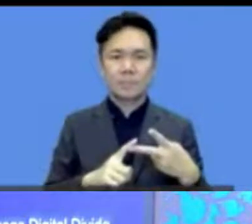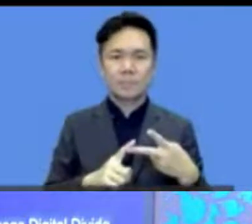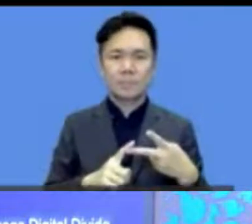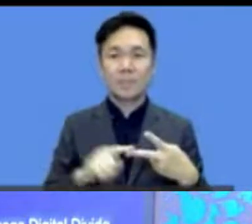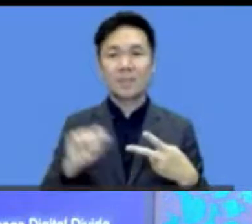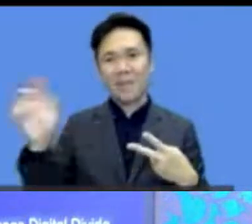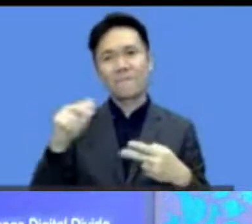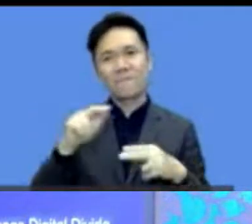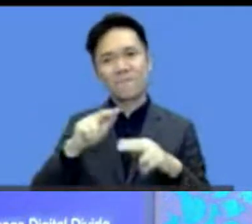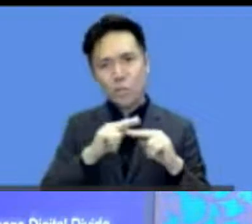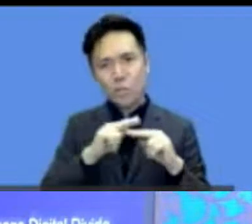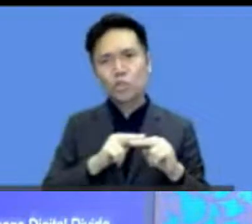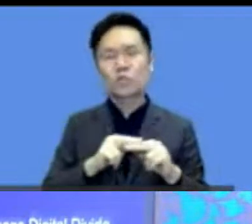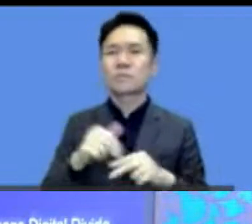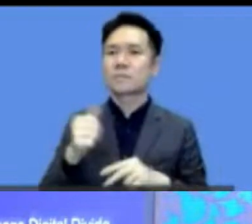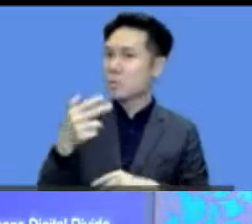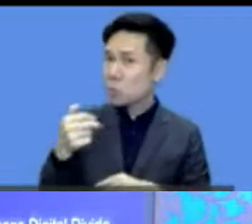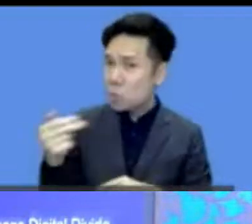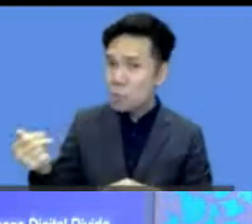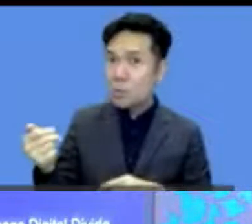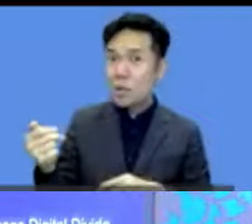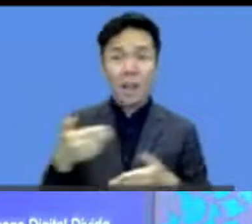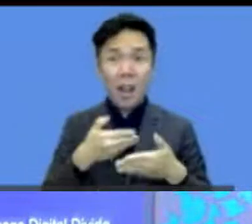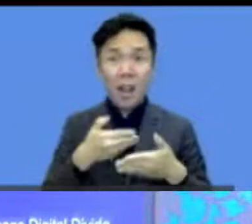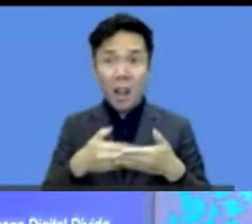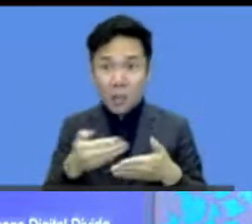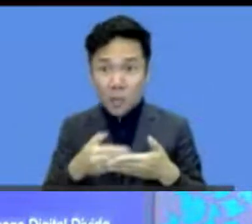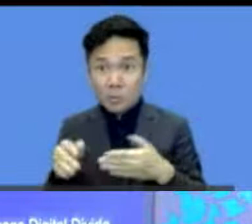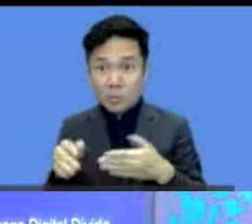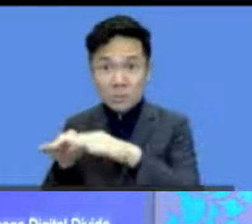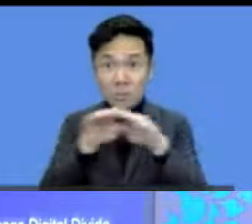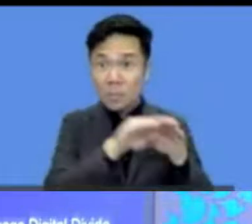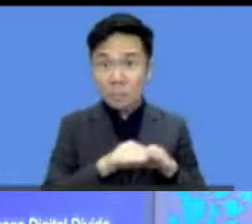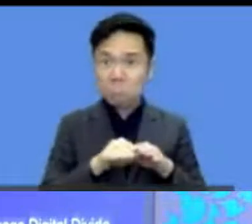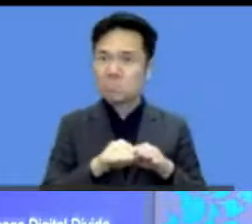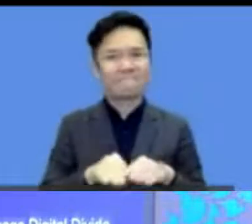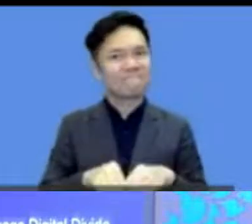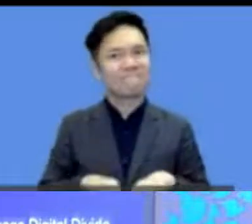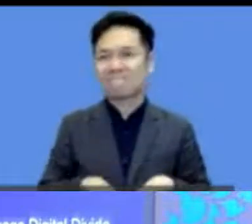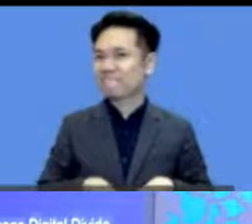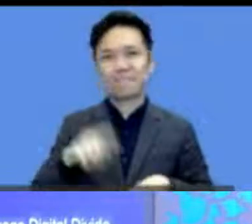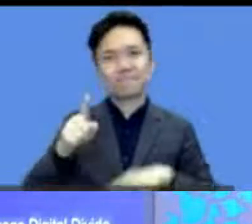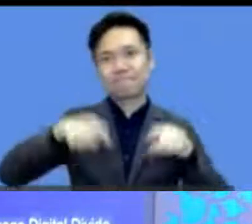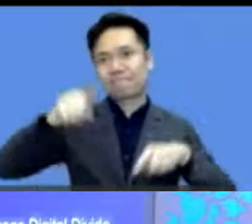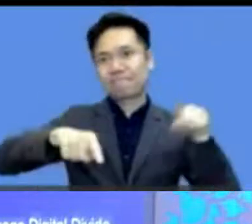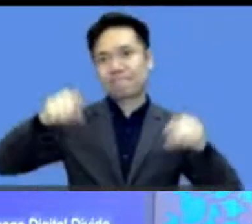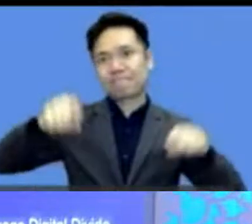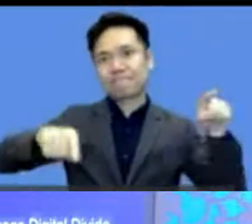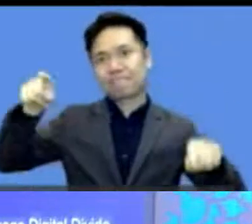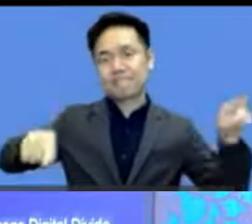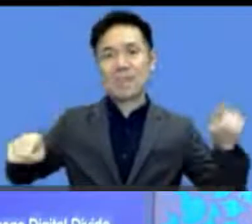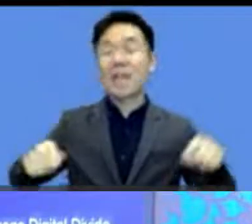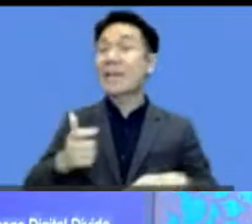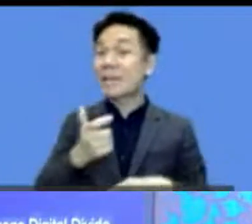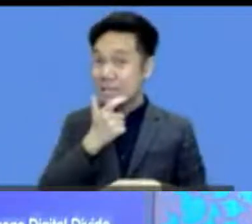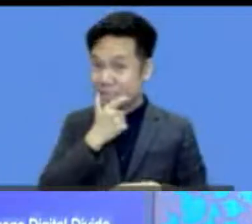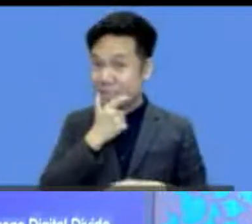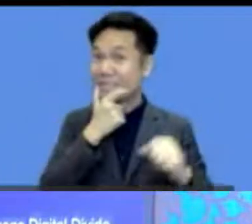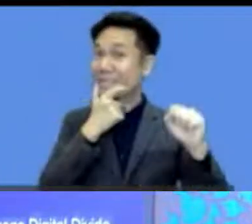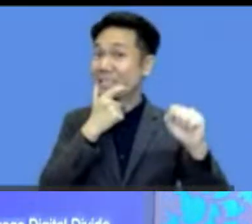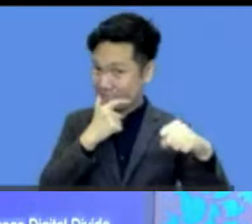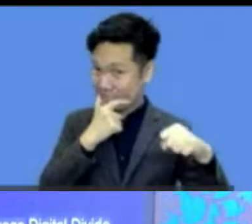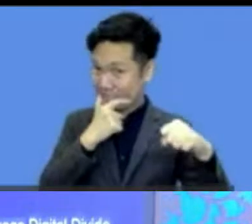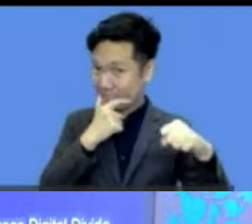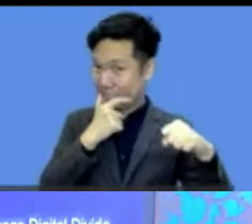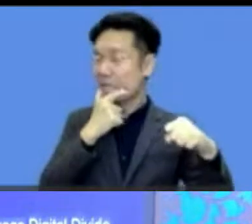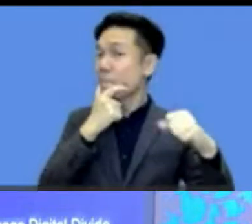Indonesia, there's a lot of different kind of language, but most of the content, they are in English and very few